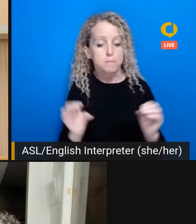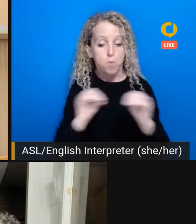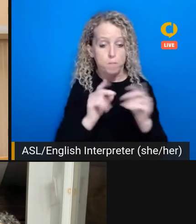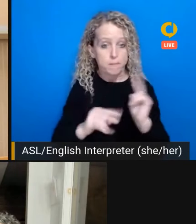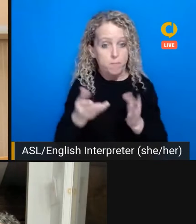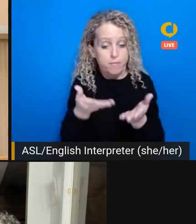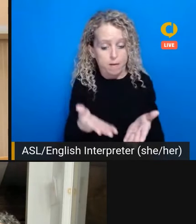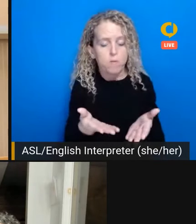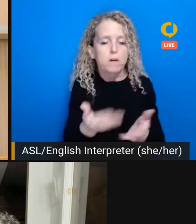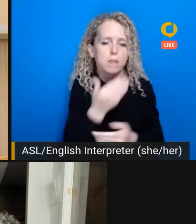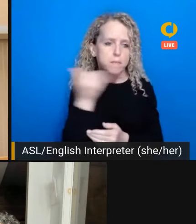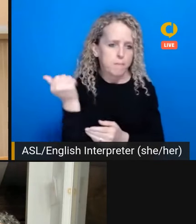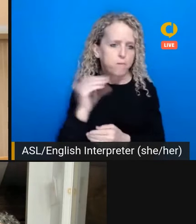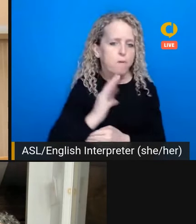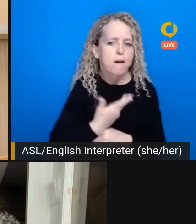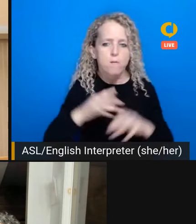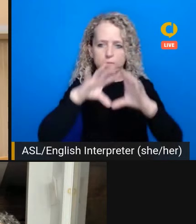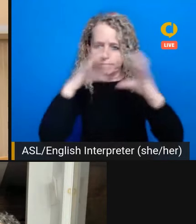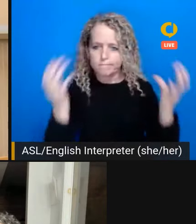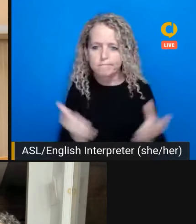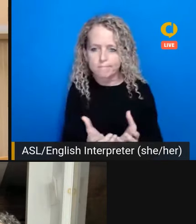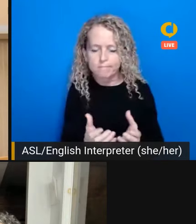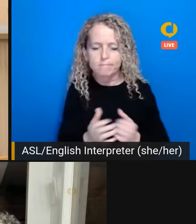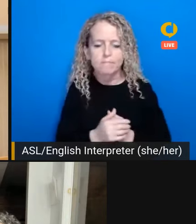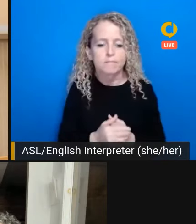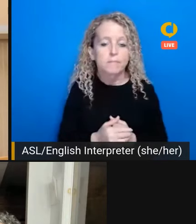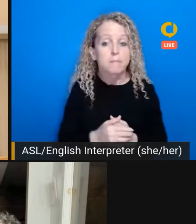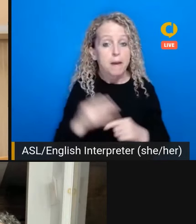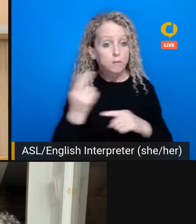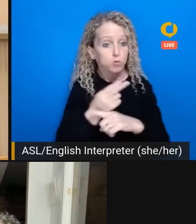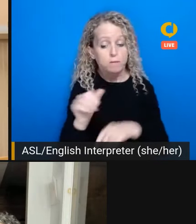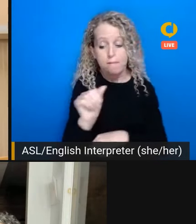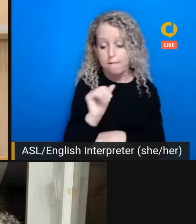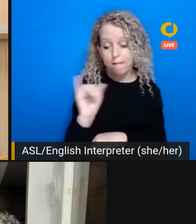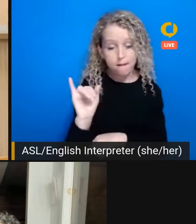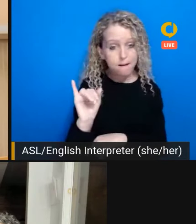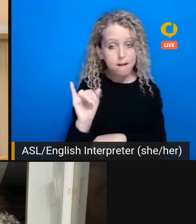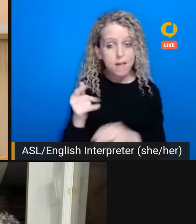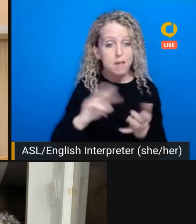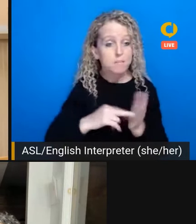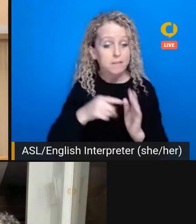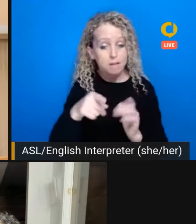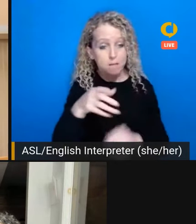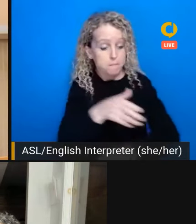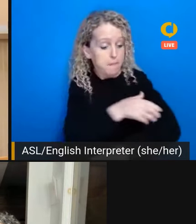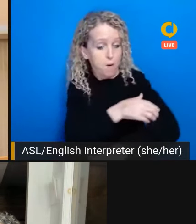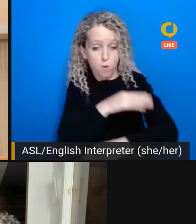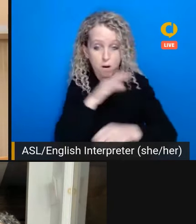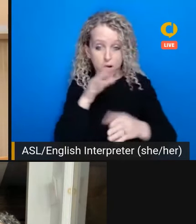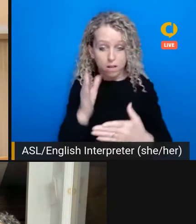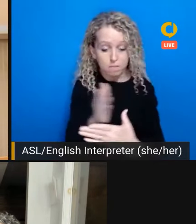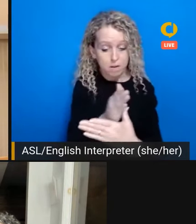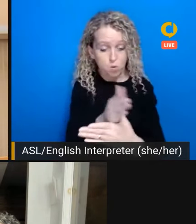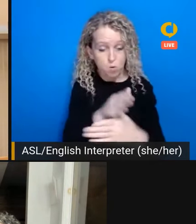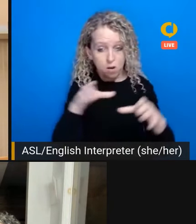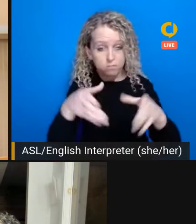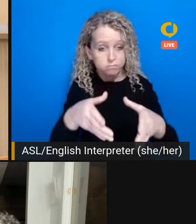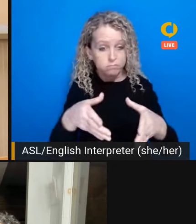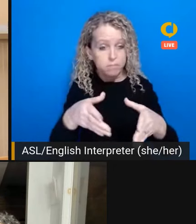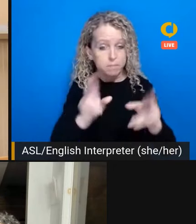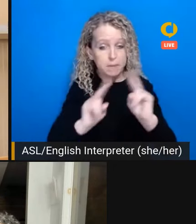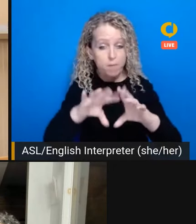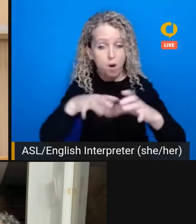work using AI and other means transfers power away from the middle class and toward